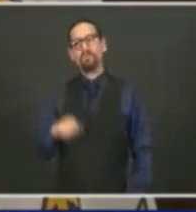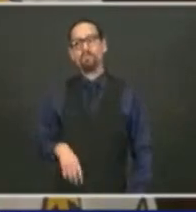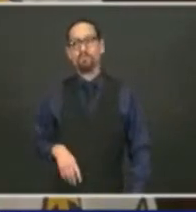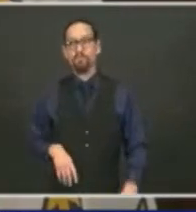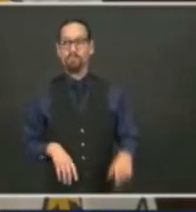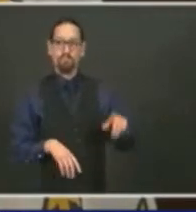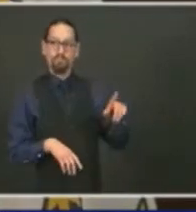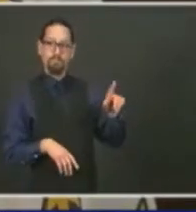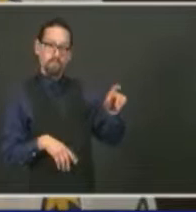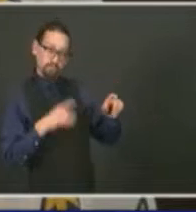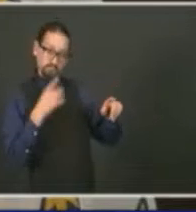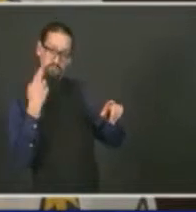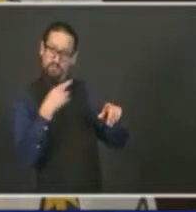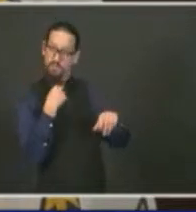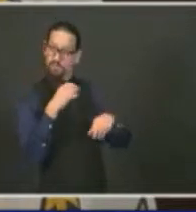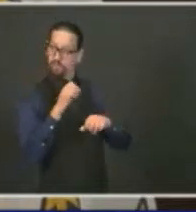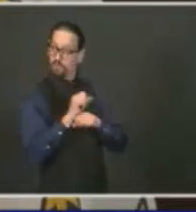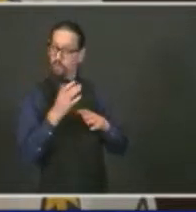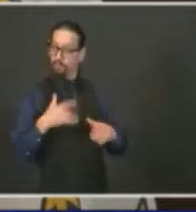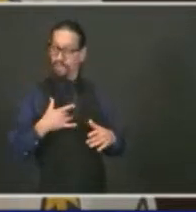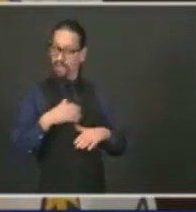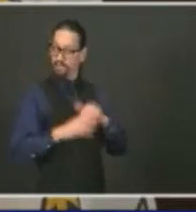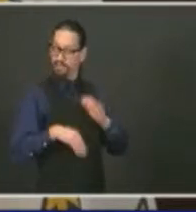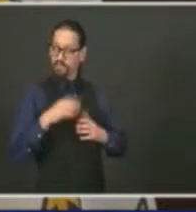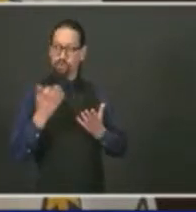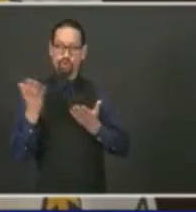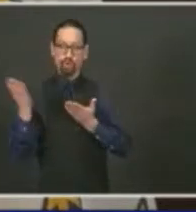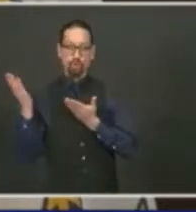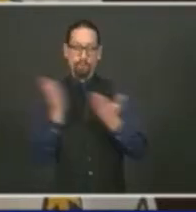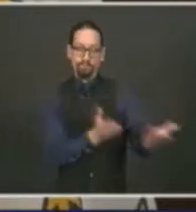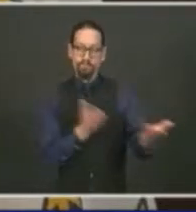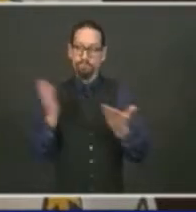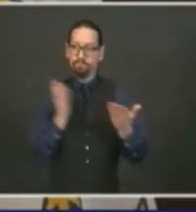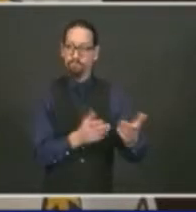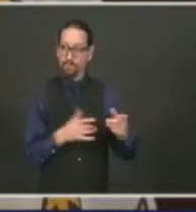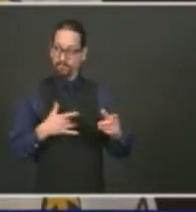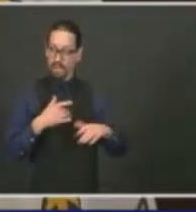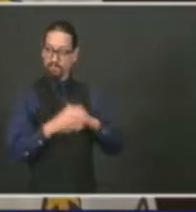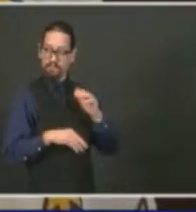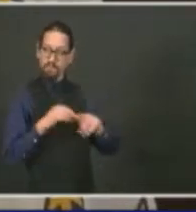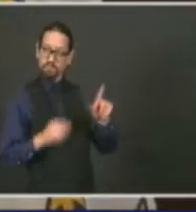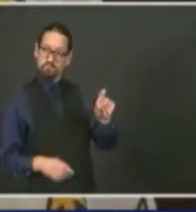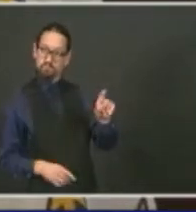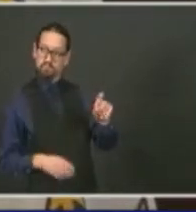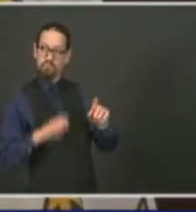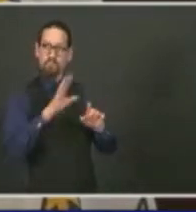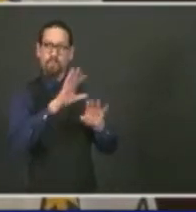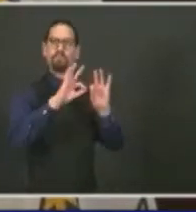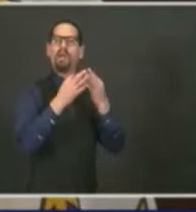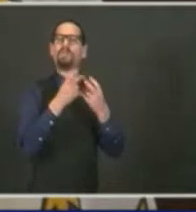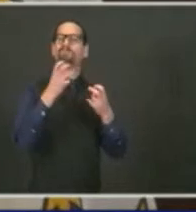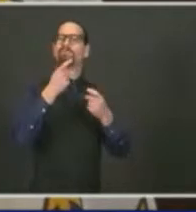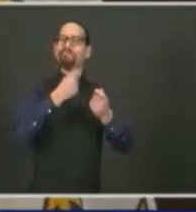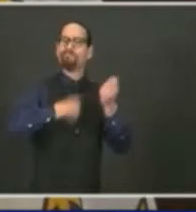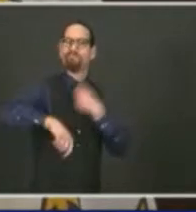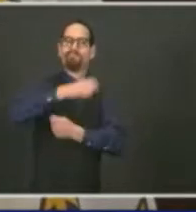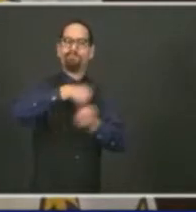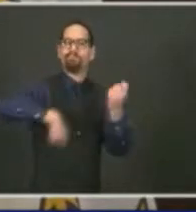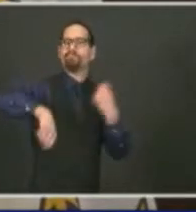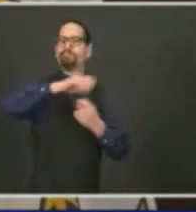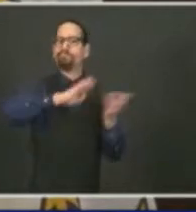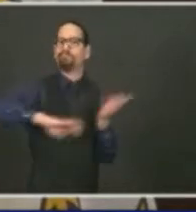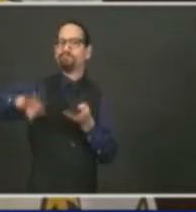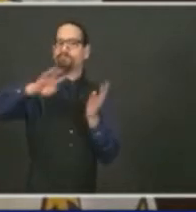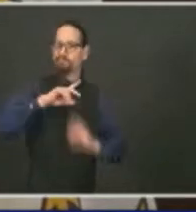who are on the front lines of interfacing with multiple families throughout the course of the night based on what you each observe. Do you